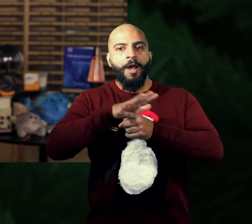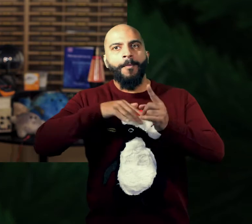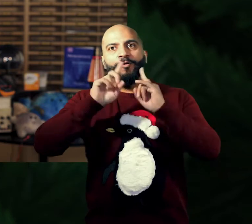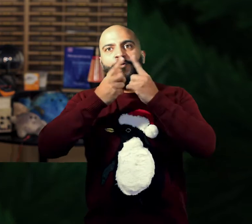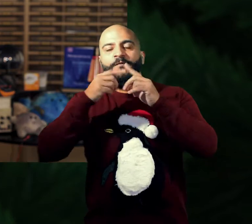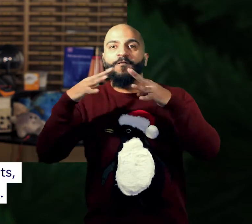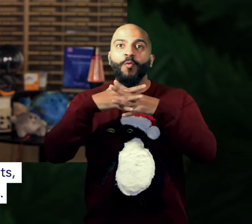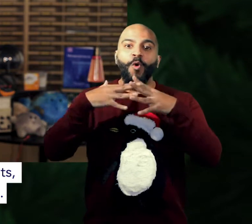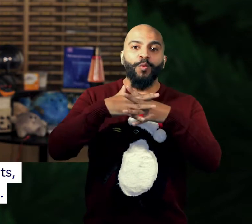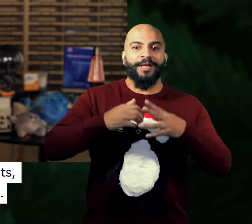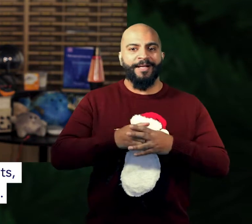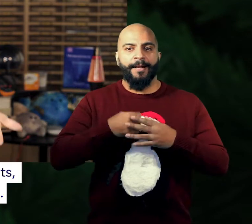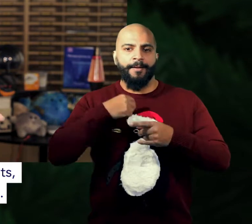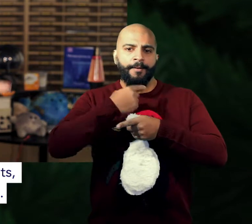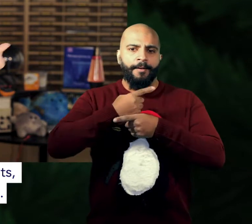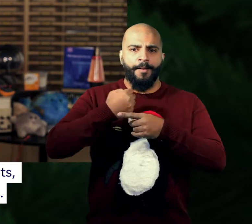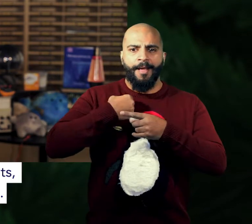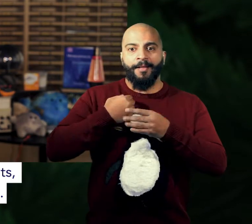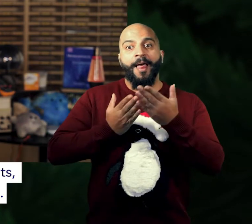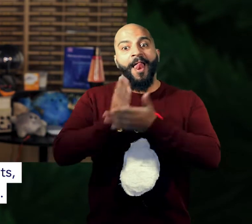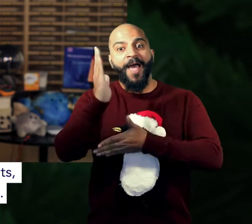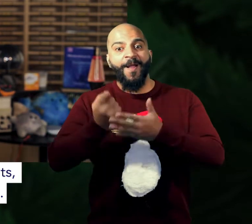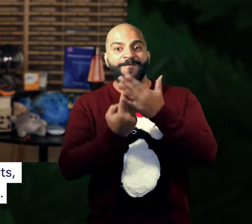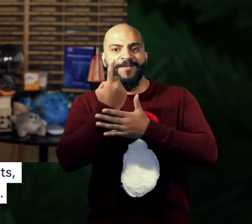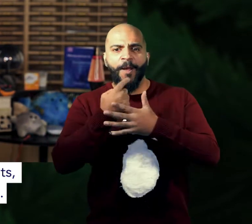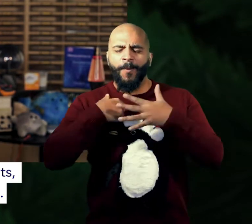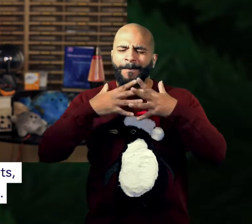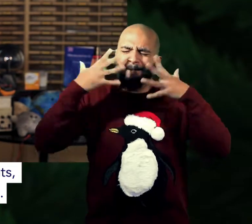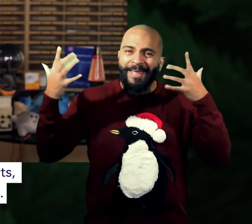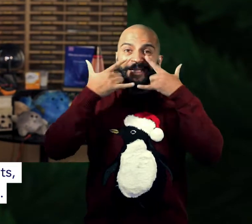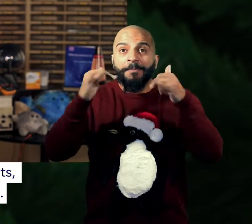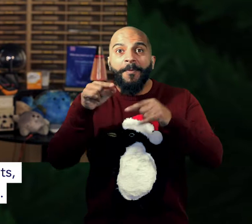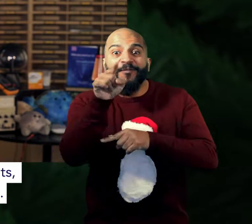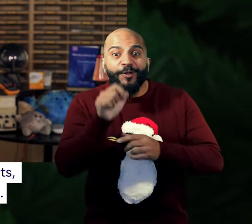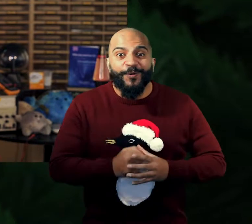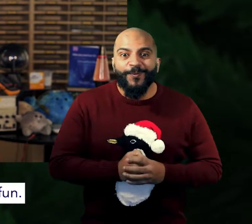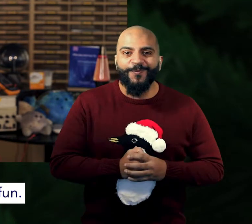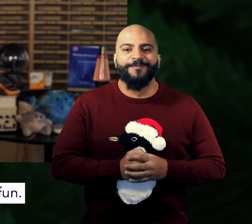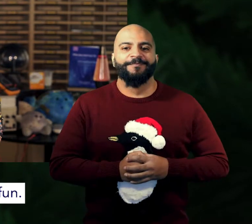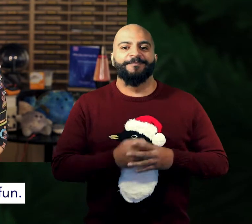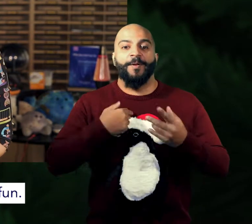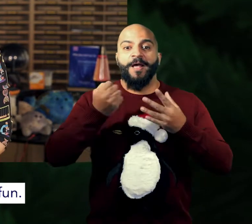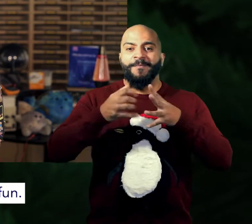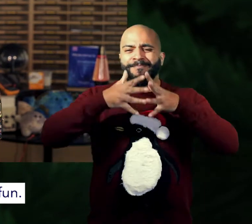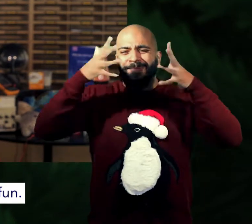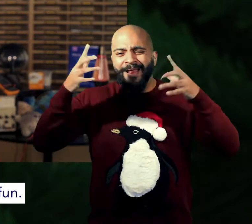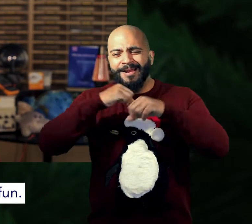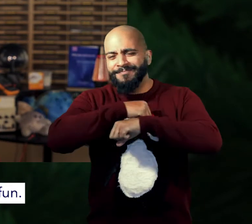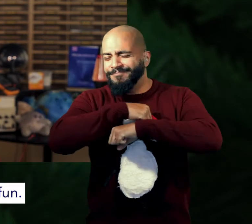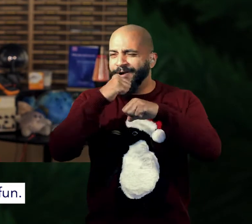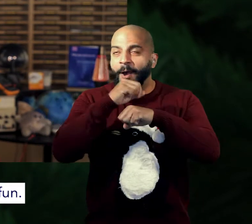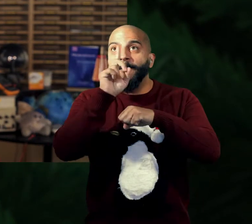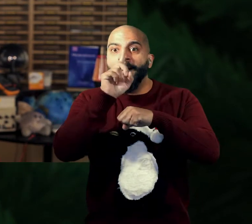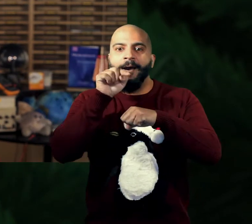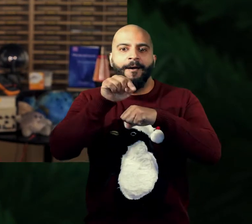Warwick. Usually when you come to our live events, we like to do big experiments for you, giant explosions with huge